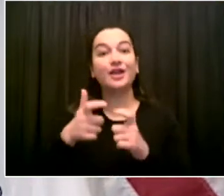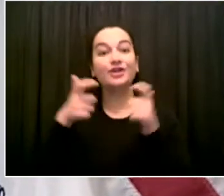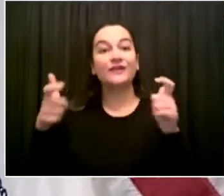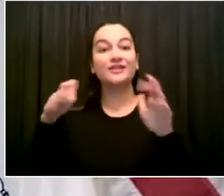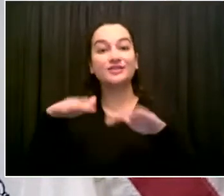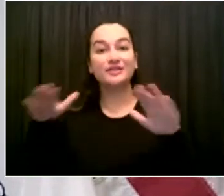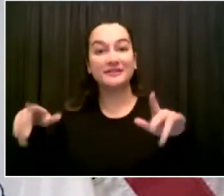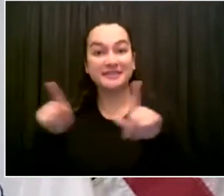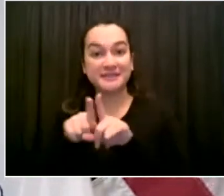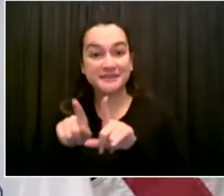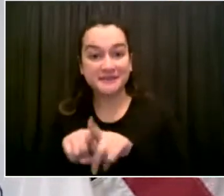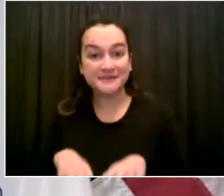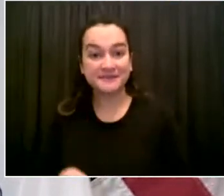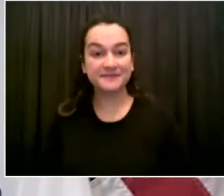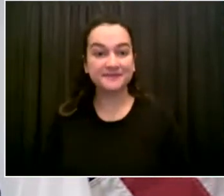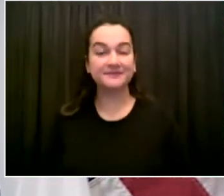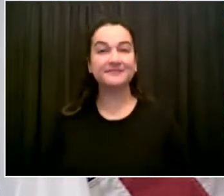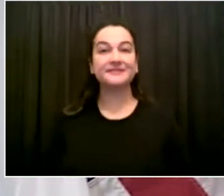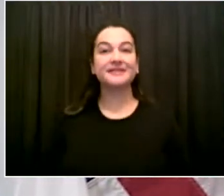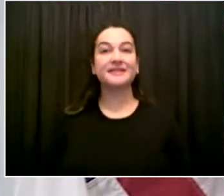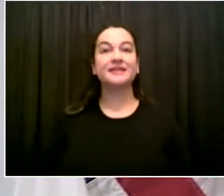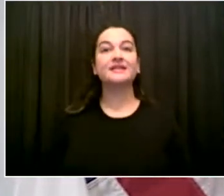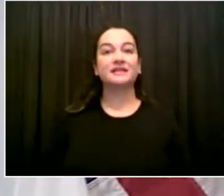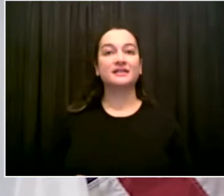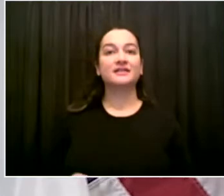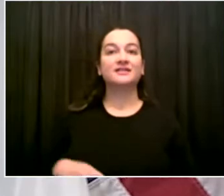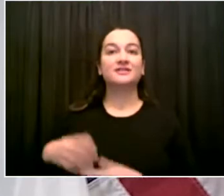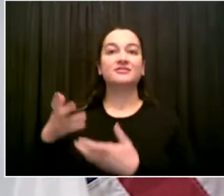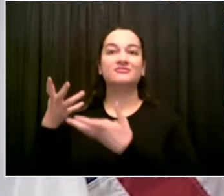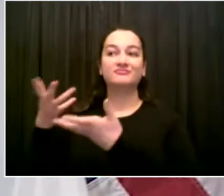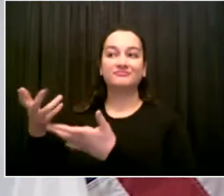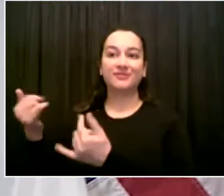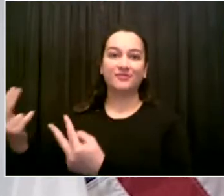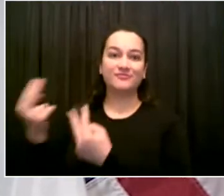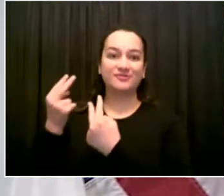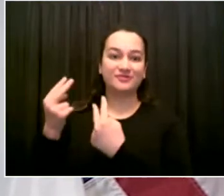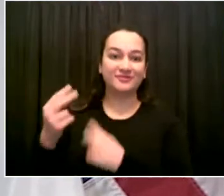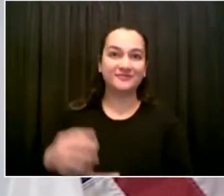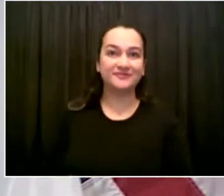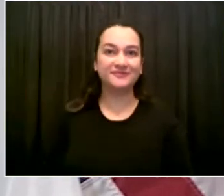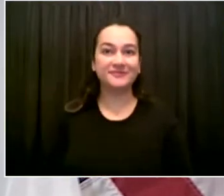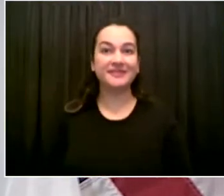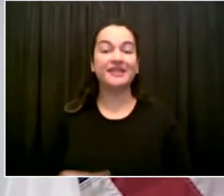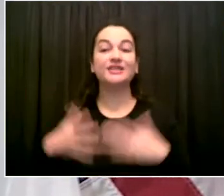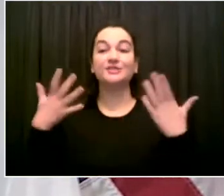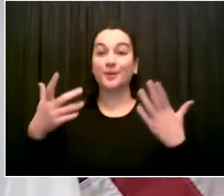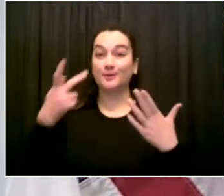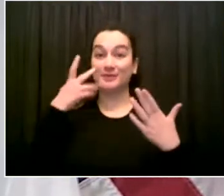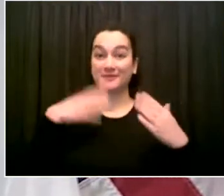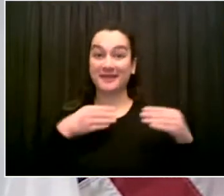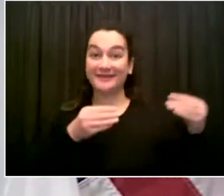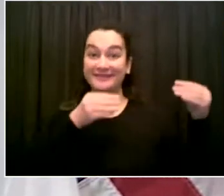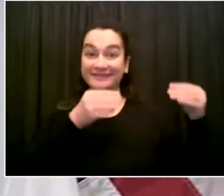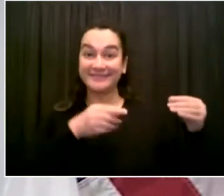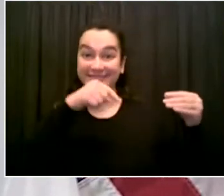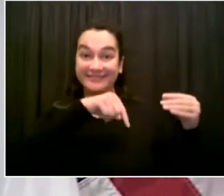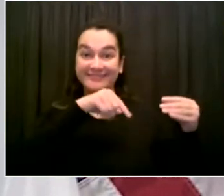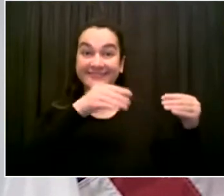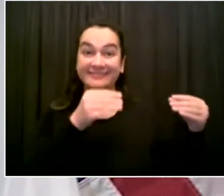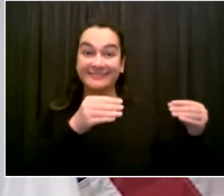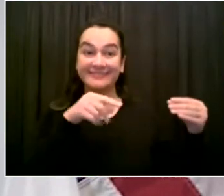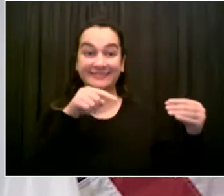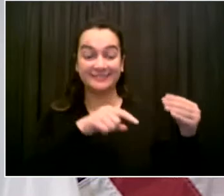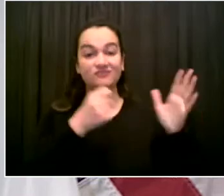for you, Maliki. Today, I proclaim Wednesday, March 17th, 2021, in the city of New York as